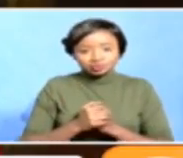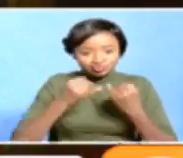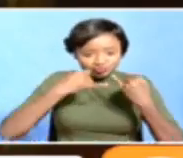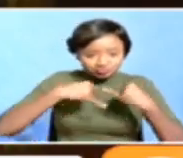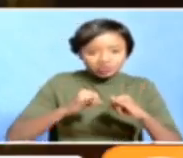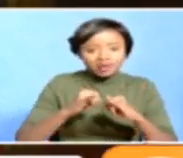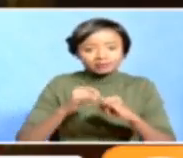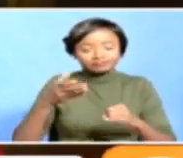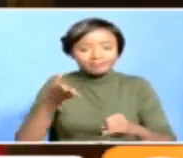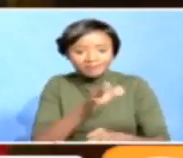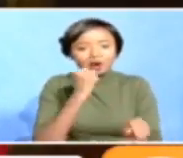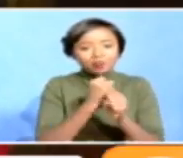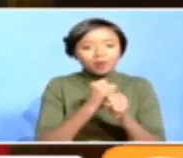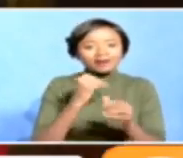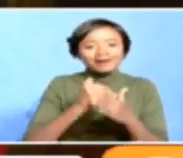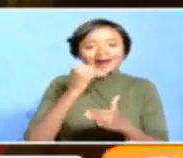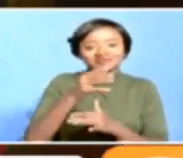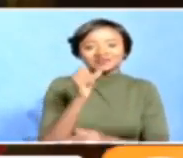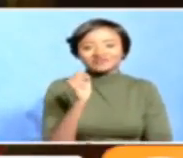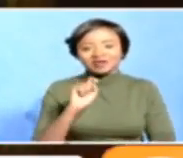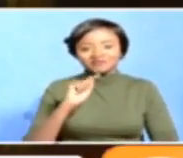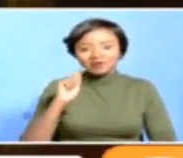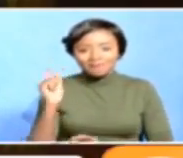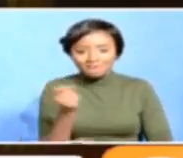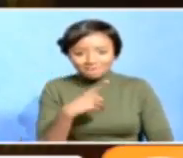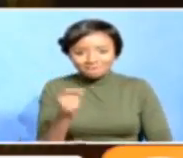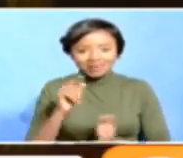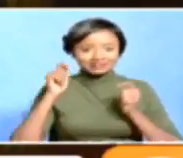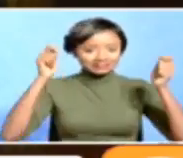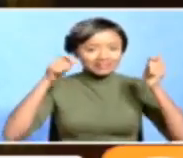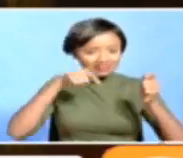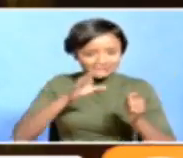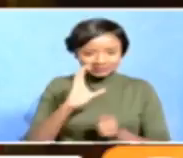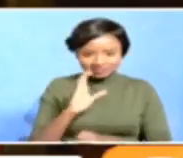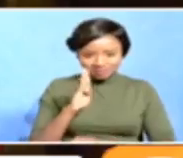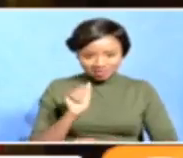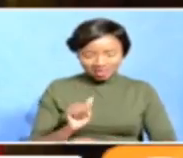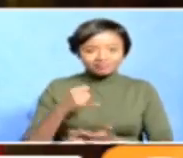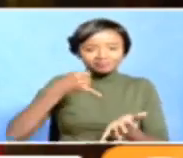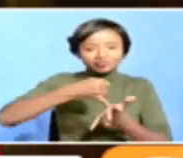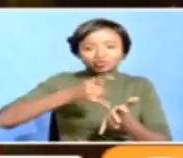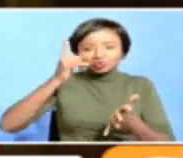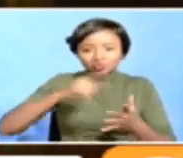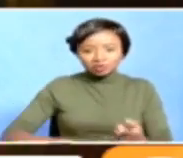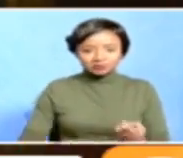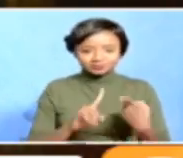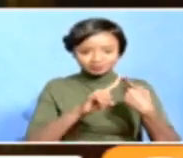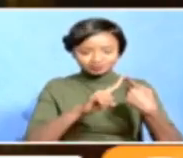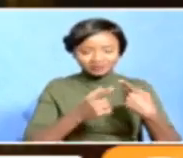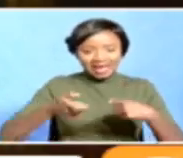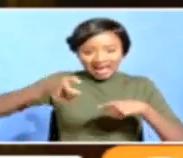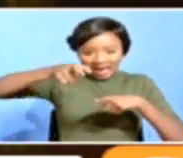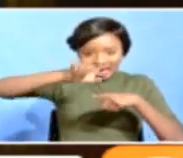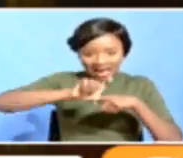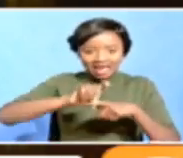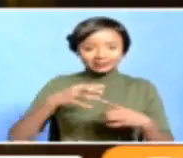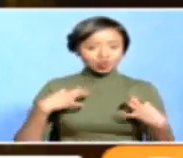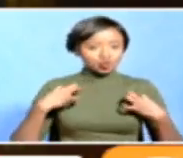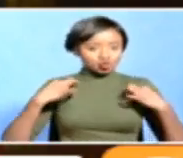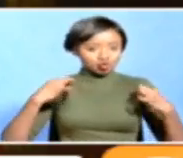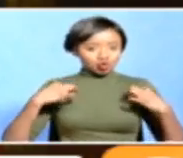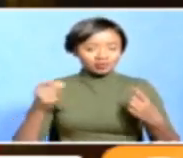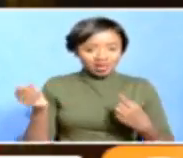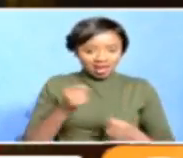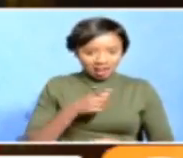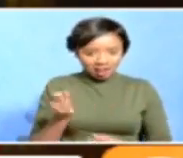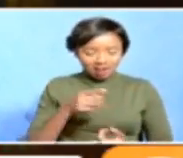return to work after a five-month strike. Now, this particular return to work formula included an increment in the uniform allowance as well